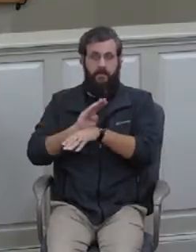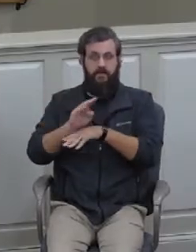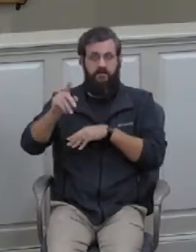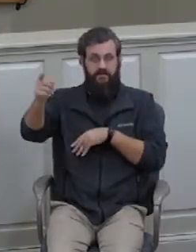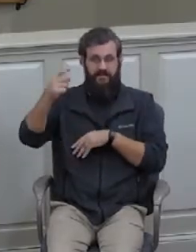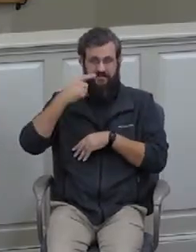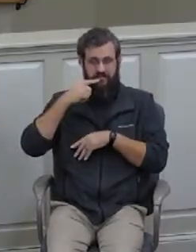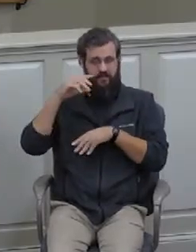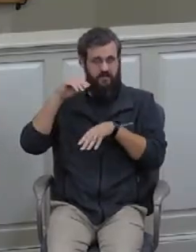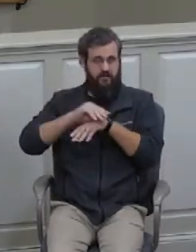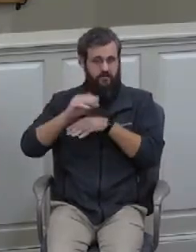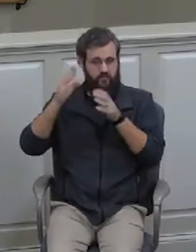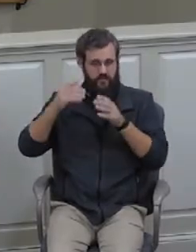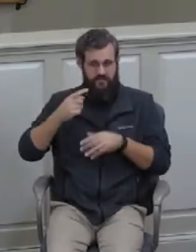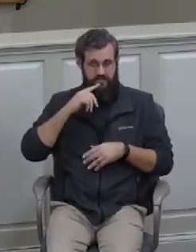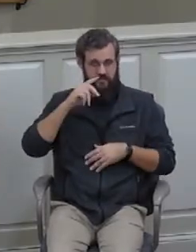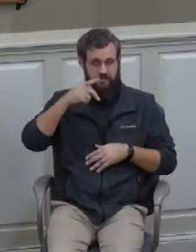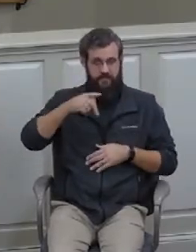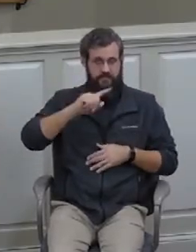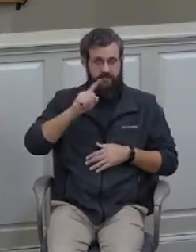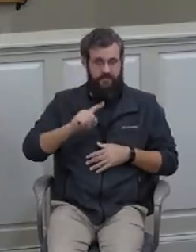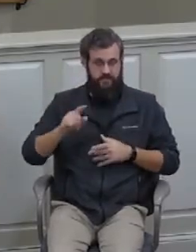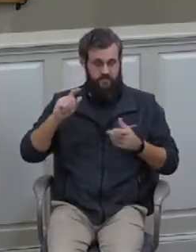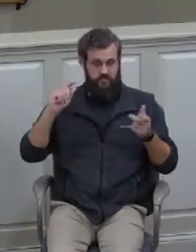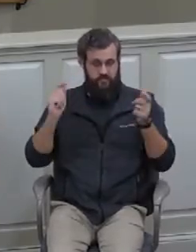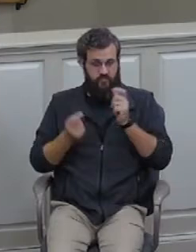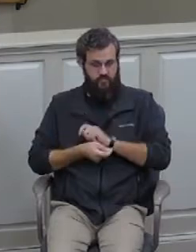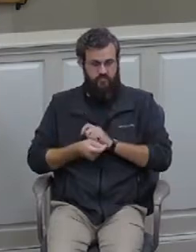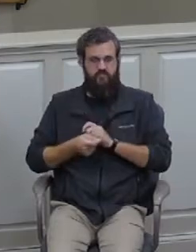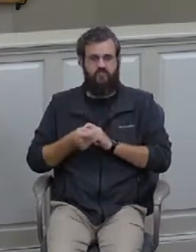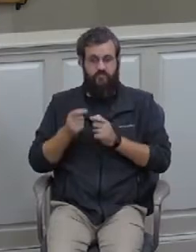that it's likely that the planning and zoning changes would